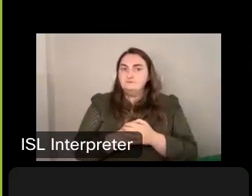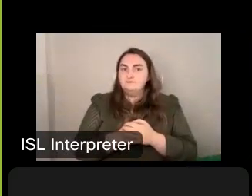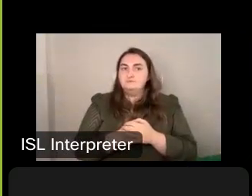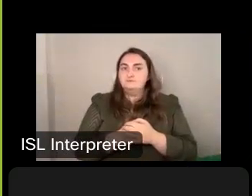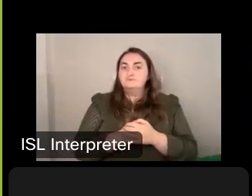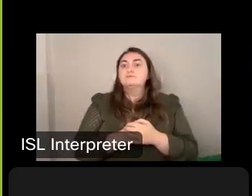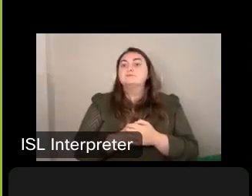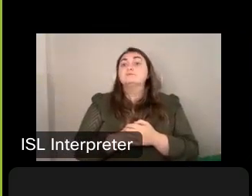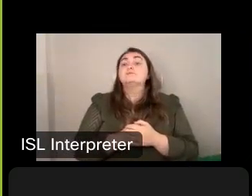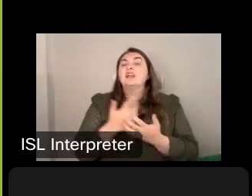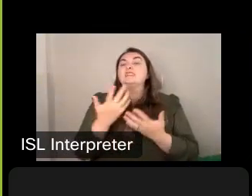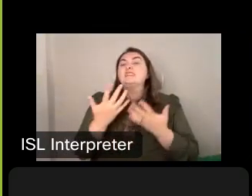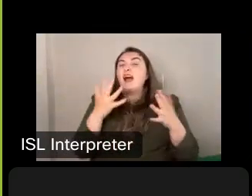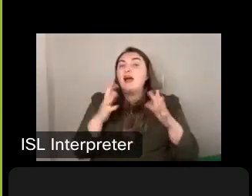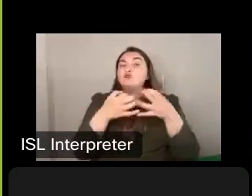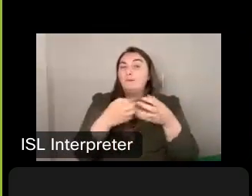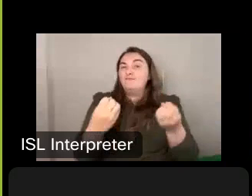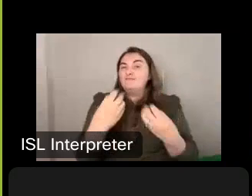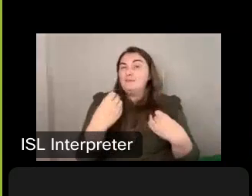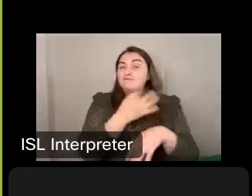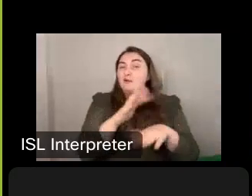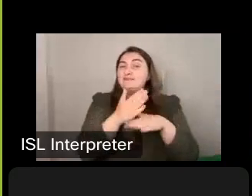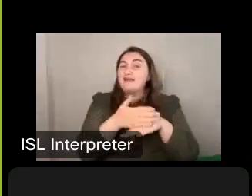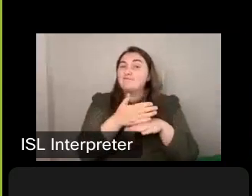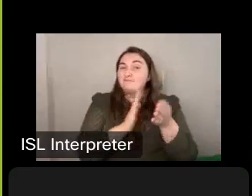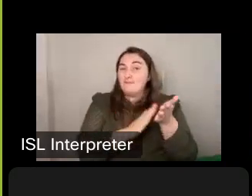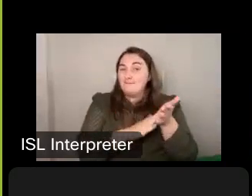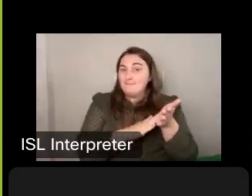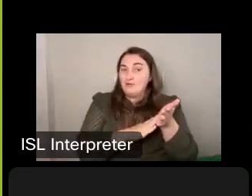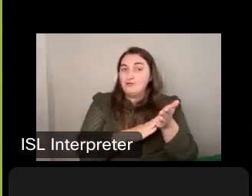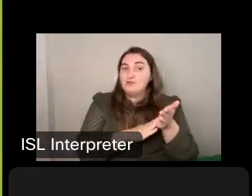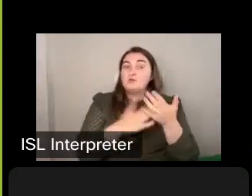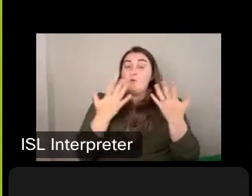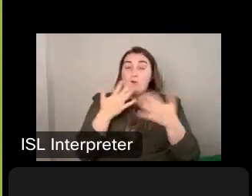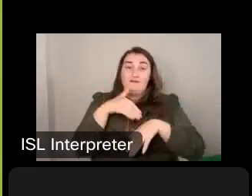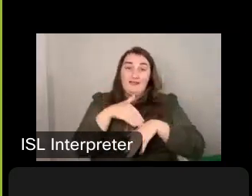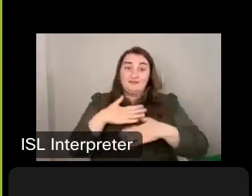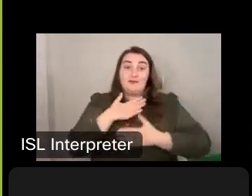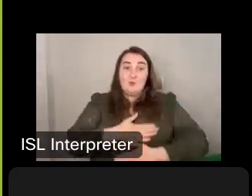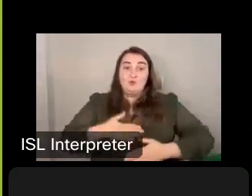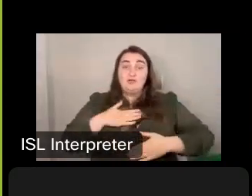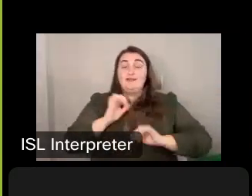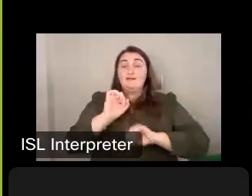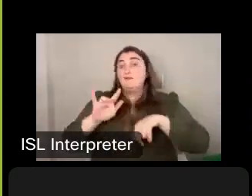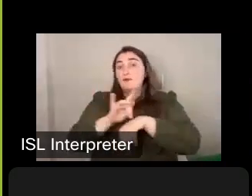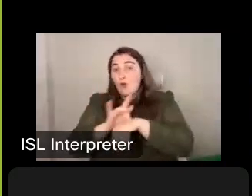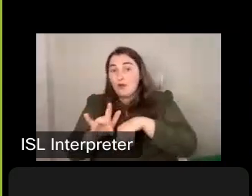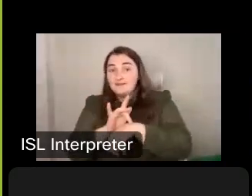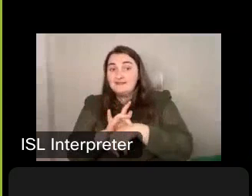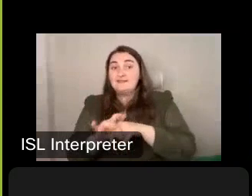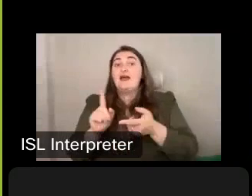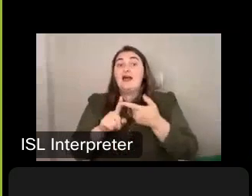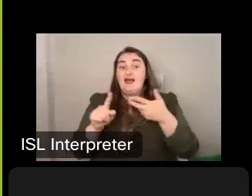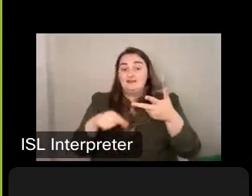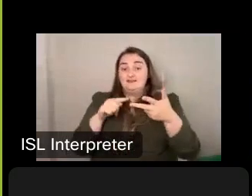kind of how they grouped the feedback from the staff members. So it affected them emotionally, their performance, and they gave feedback in terms of